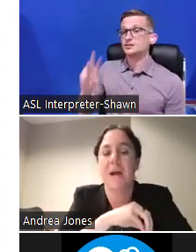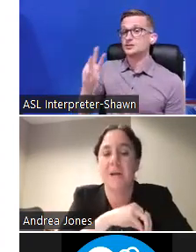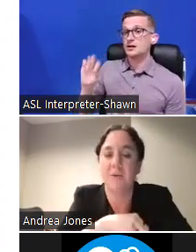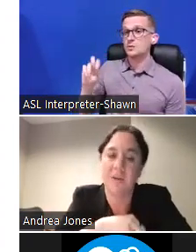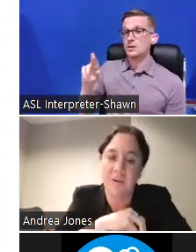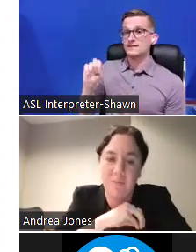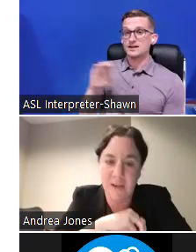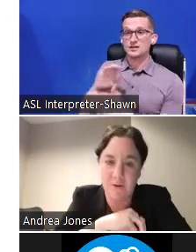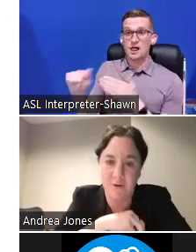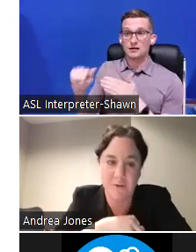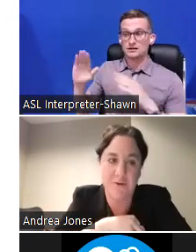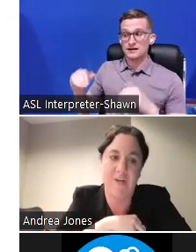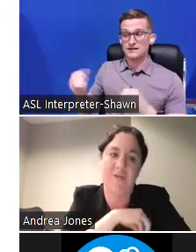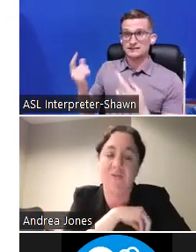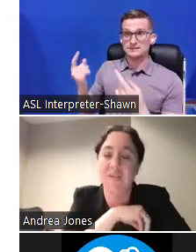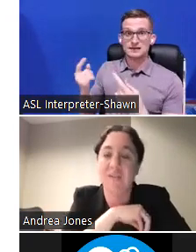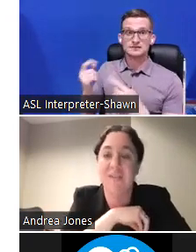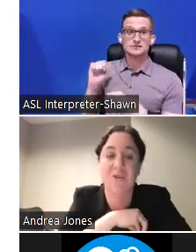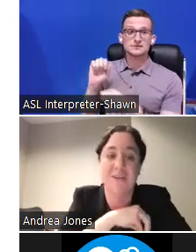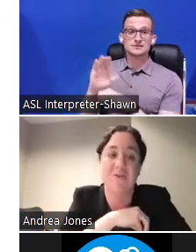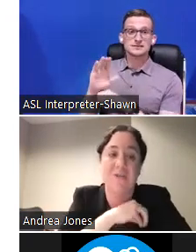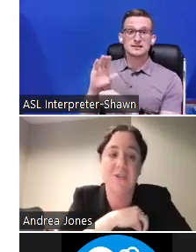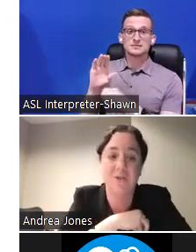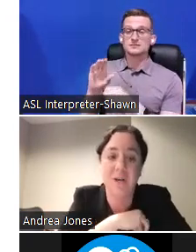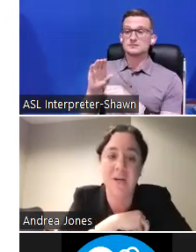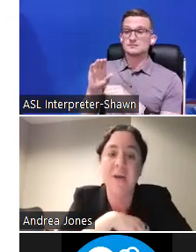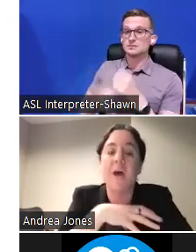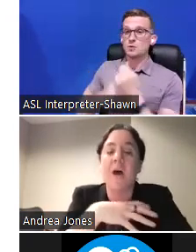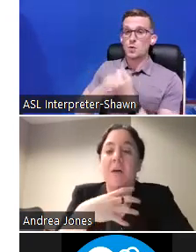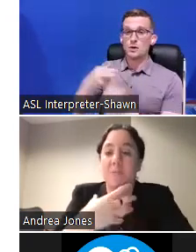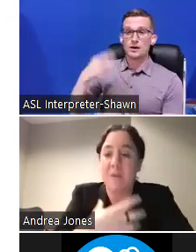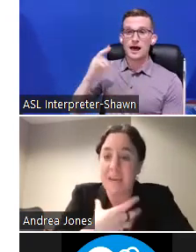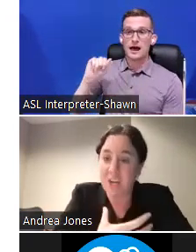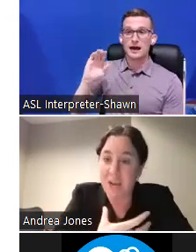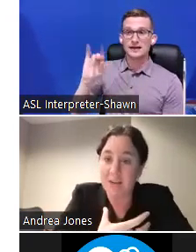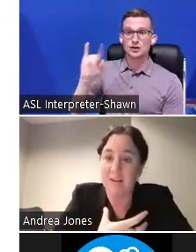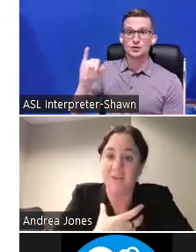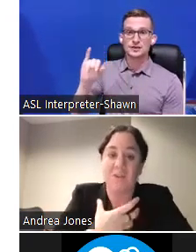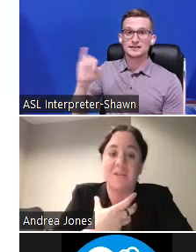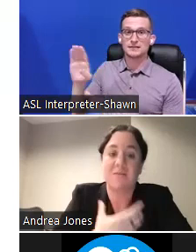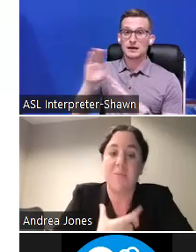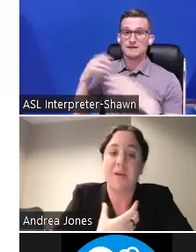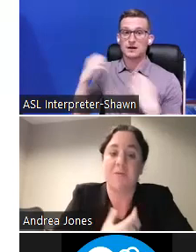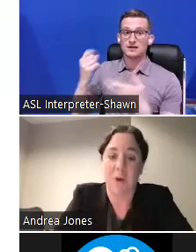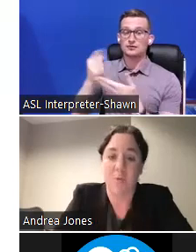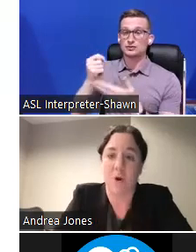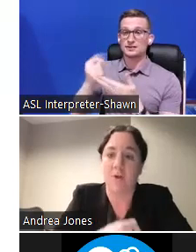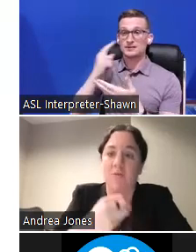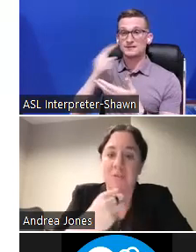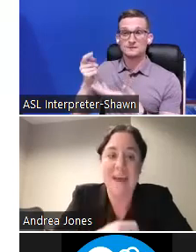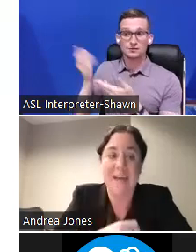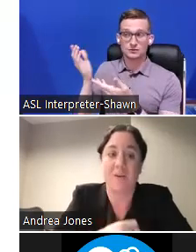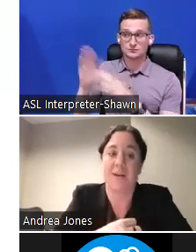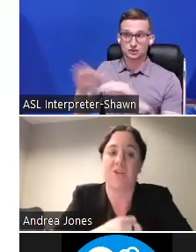support high acuity behavioral health treatment and services that are delivered to children. The BHA is developing a framework